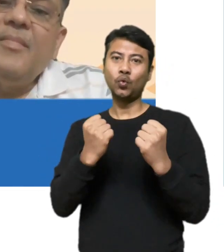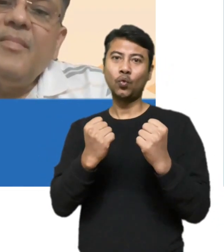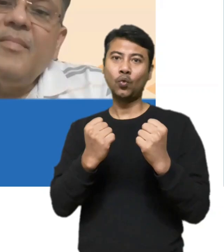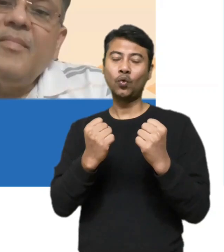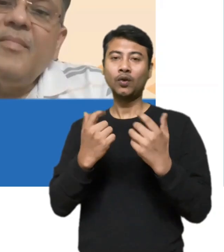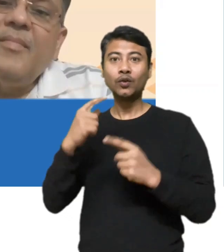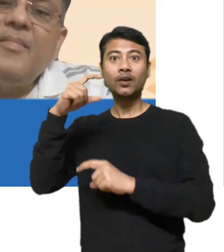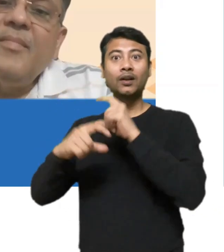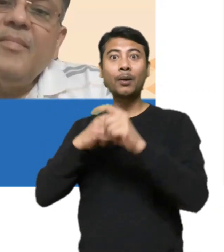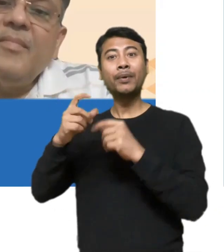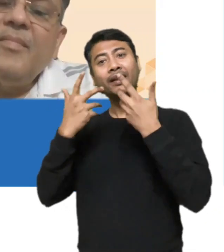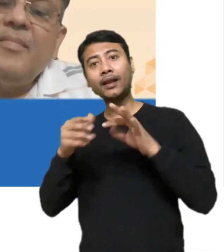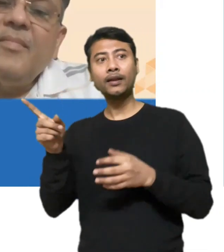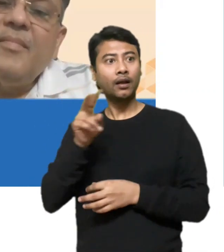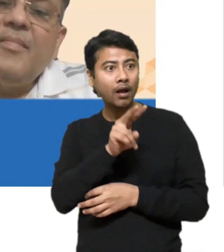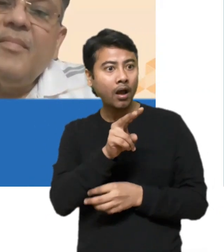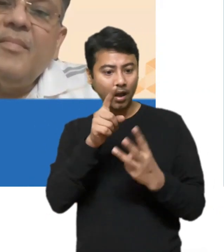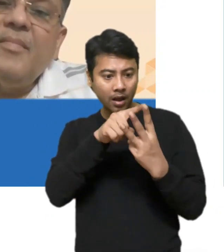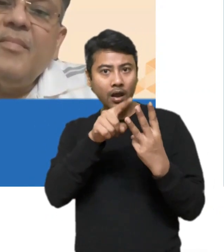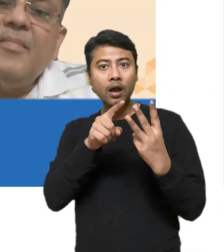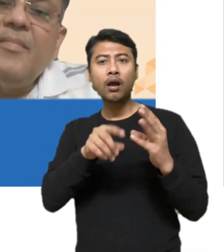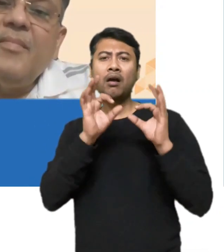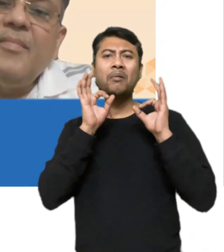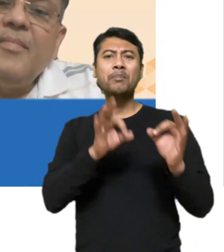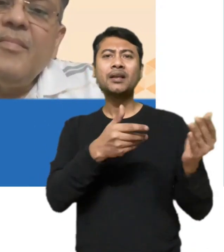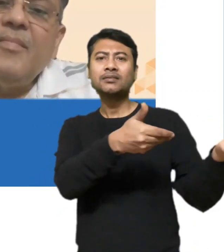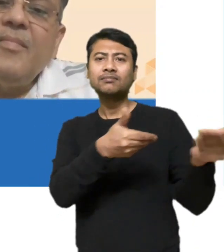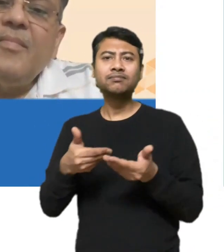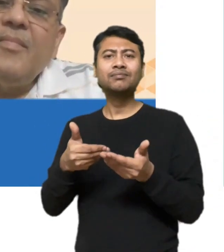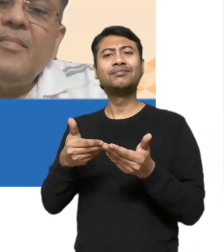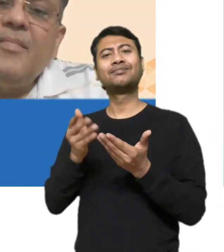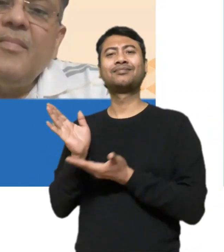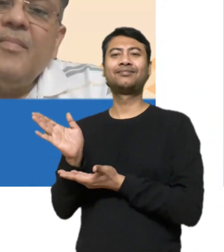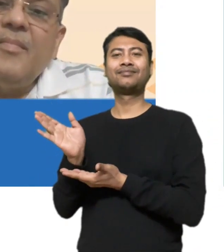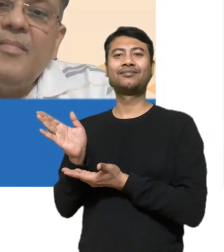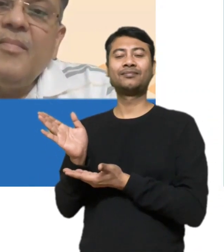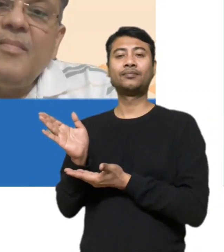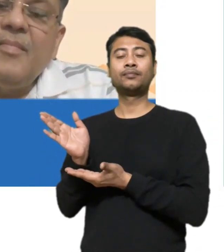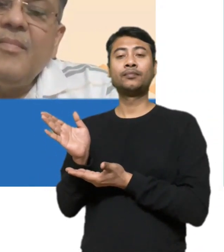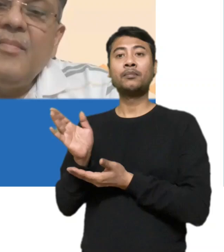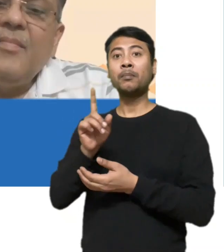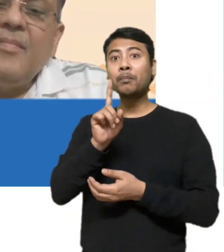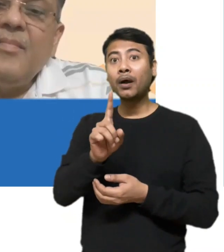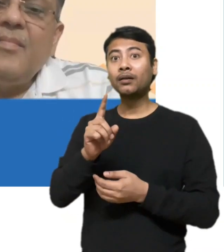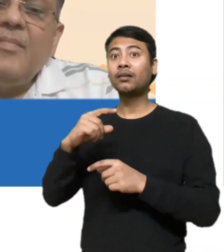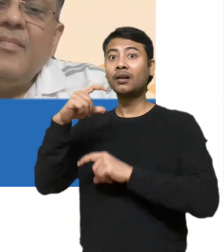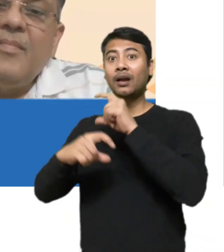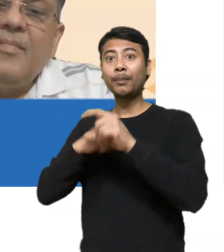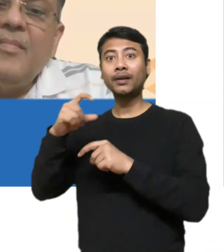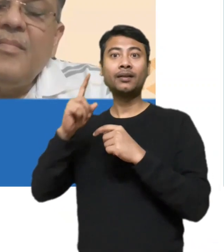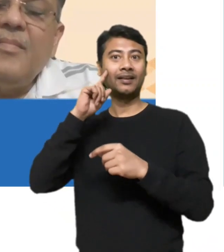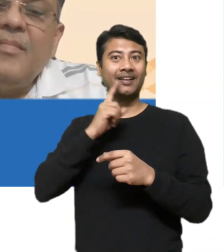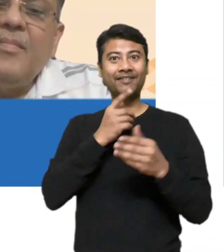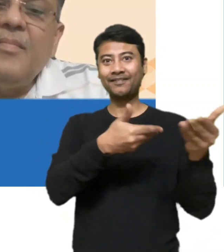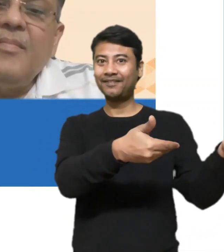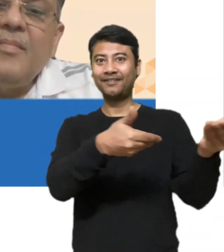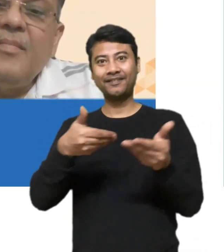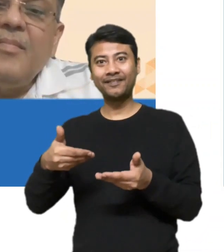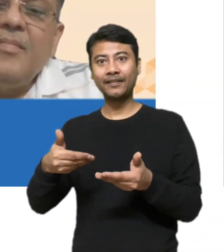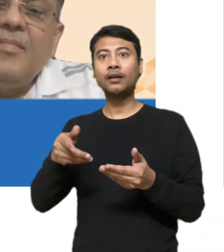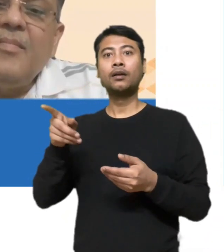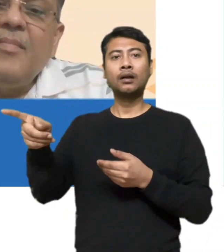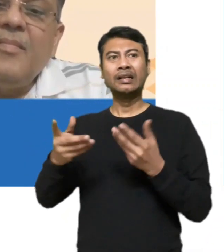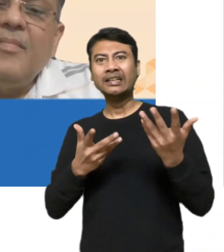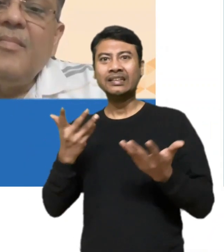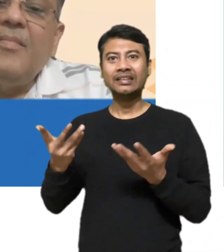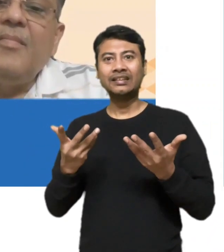at this experience, and also, trying to cater to the issues that people face when they employ deaf people, we found that